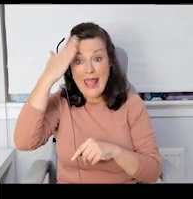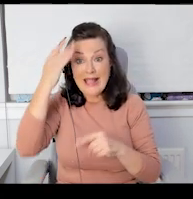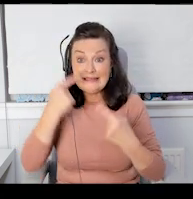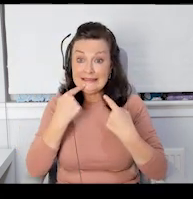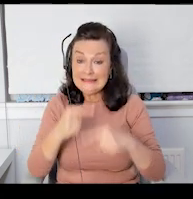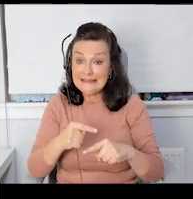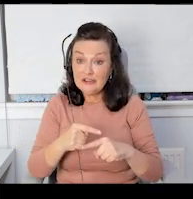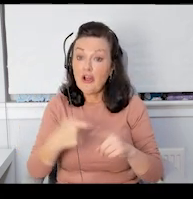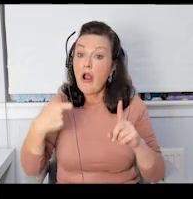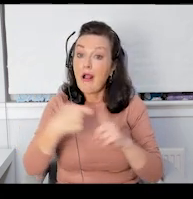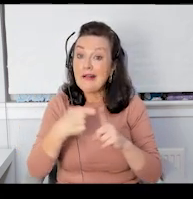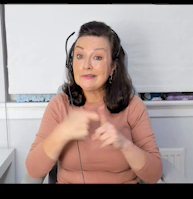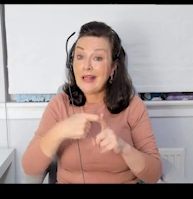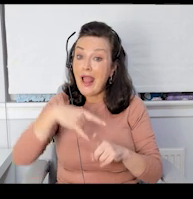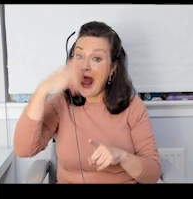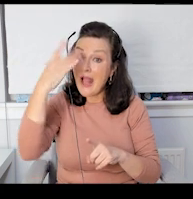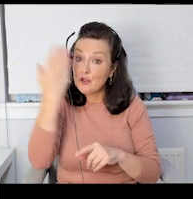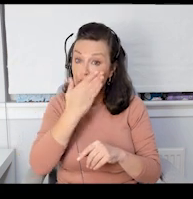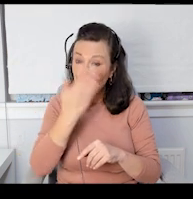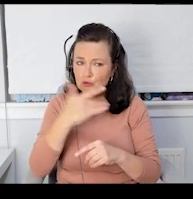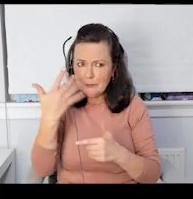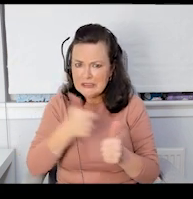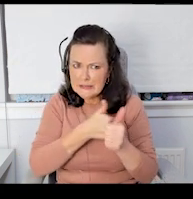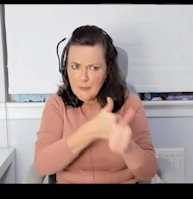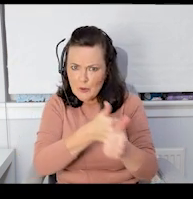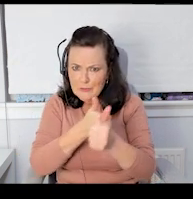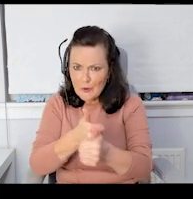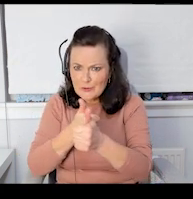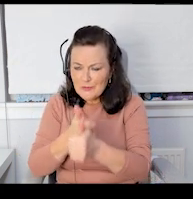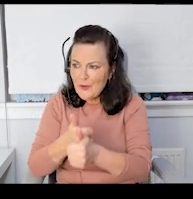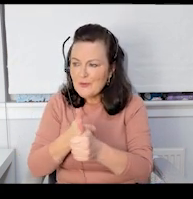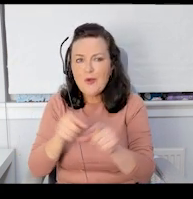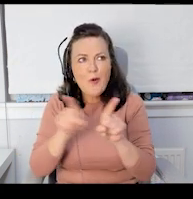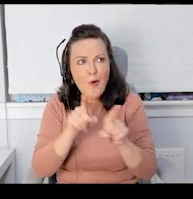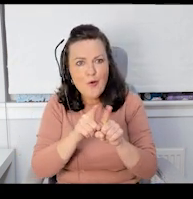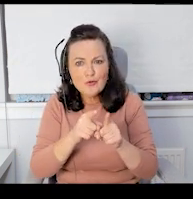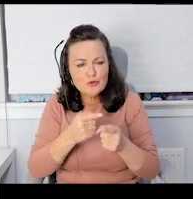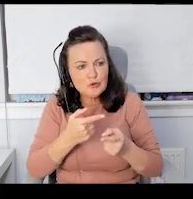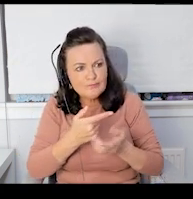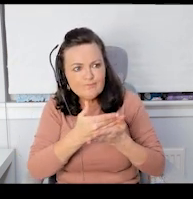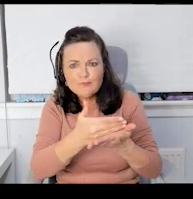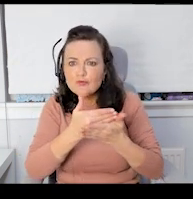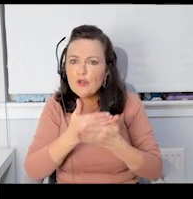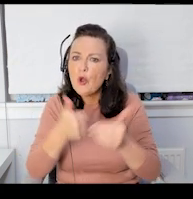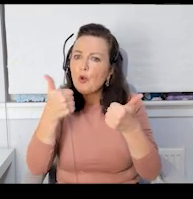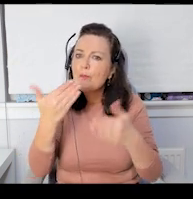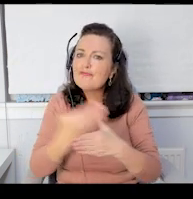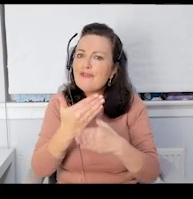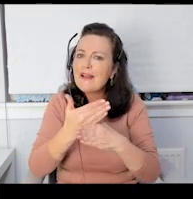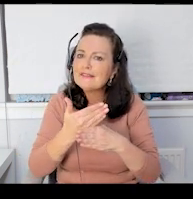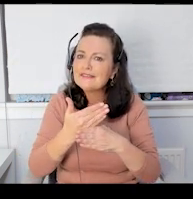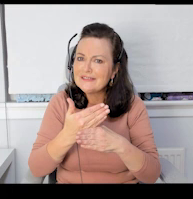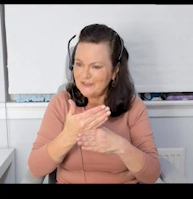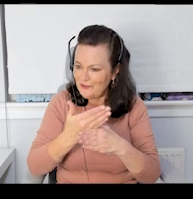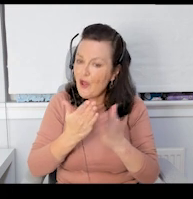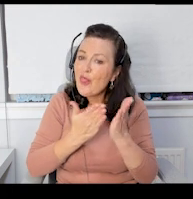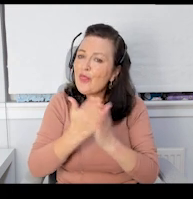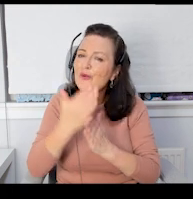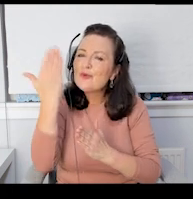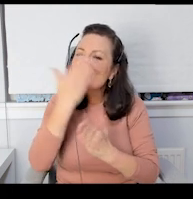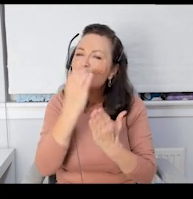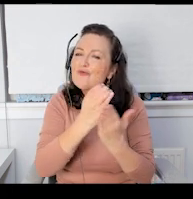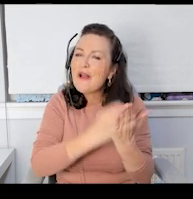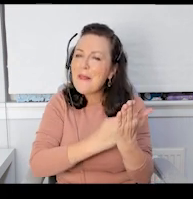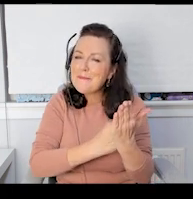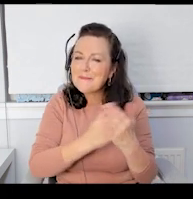the school's foundation apprenticeship offer and also supported other regions in terms of sharing good practice and the delivery of work-based learning in the school